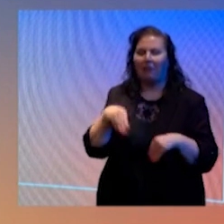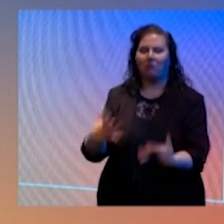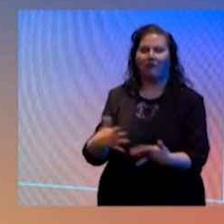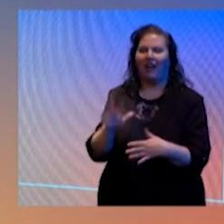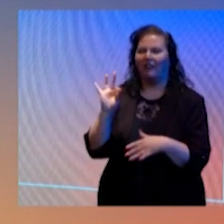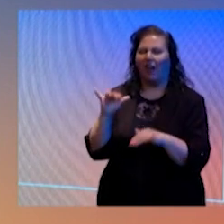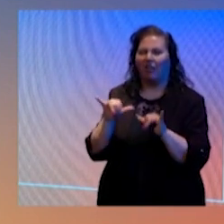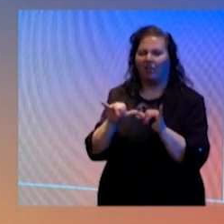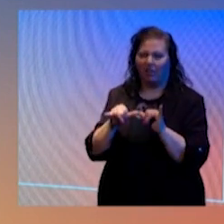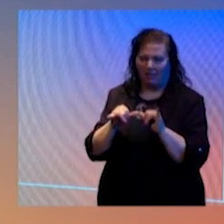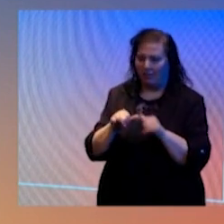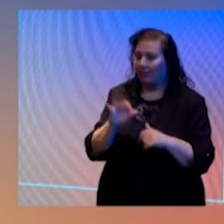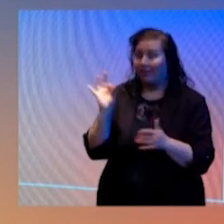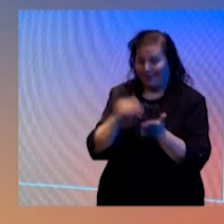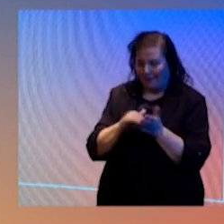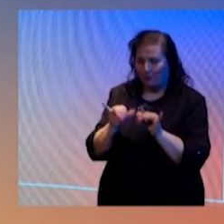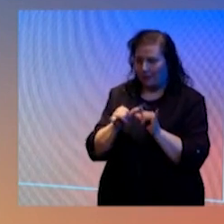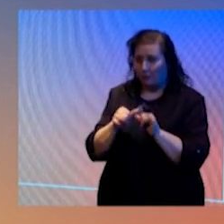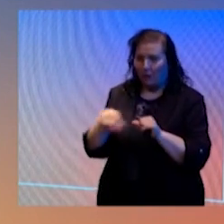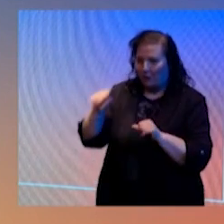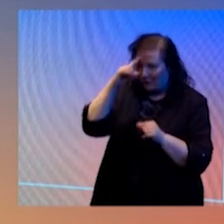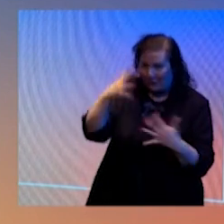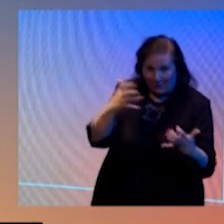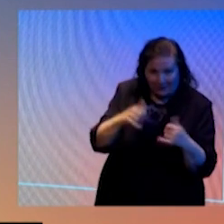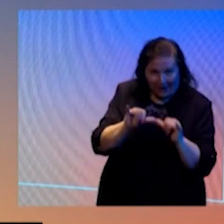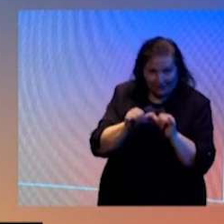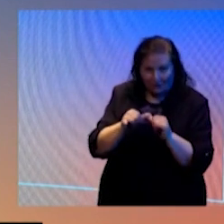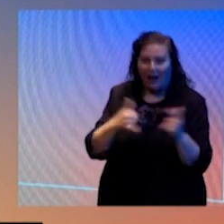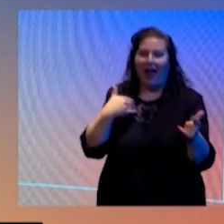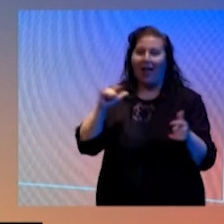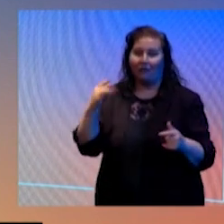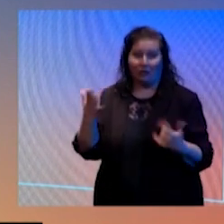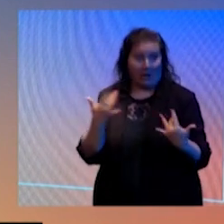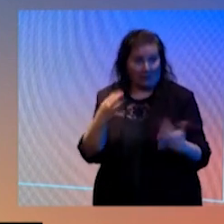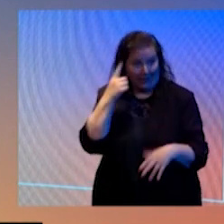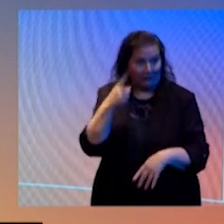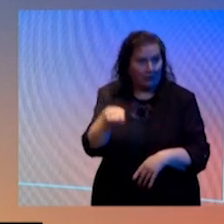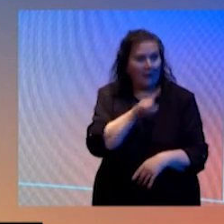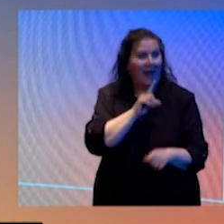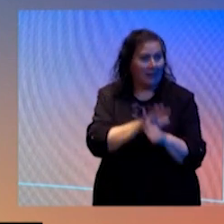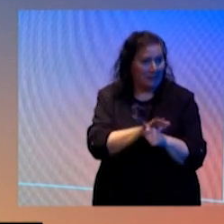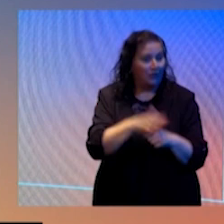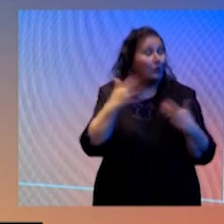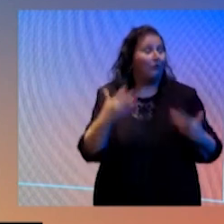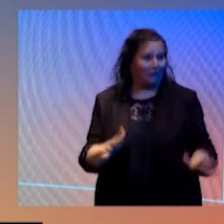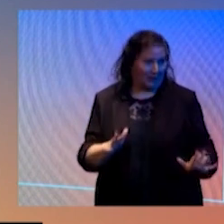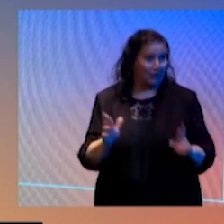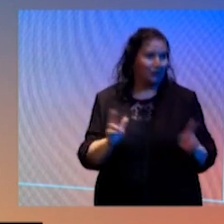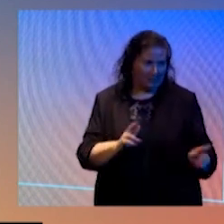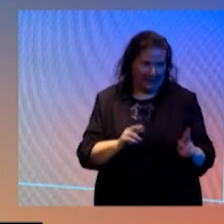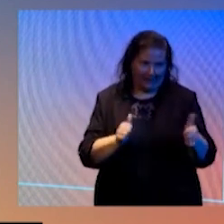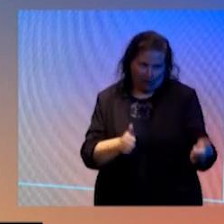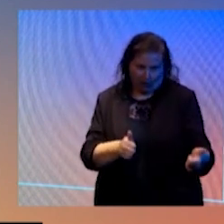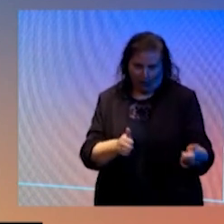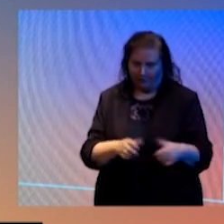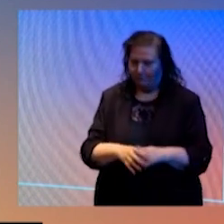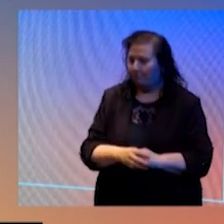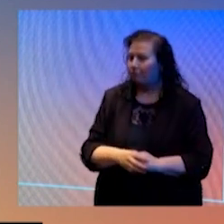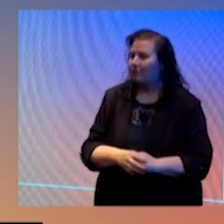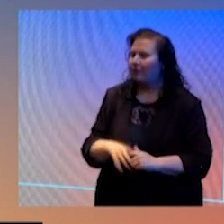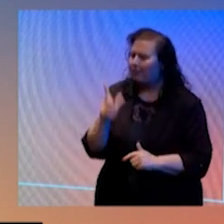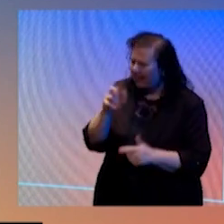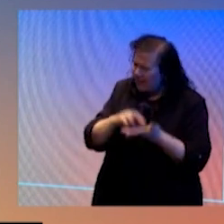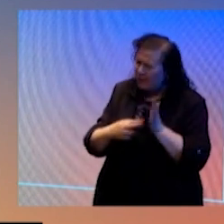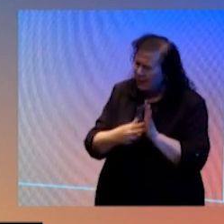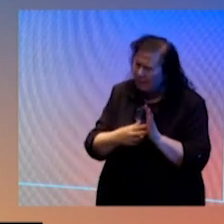So anybody who's thinking about going to school for engineering, I've got a job for you. I already committed you. So you're all set. You're all set. So this is what I'm talking about.